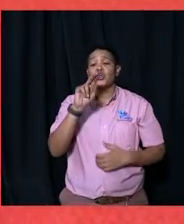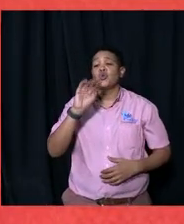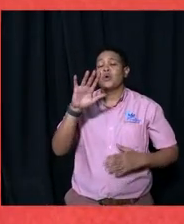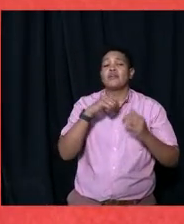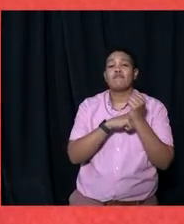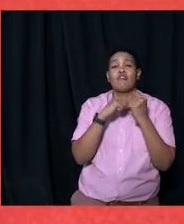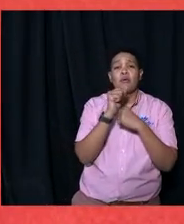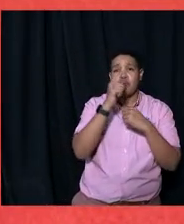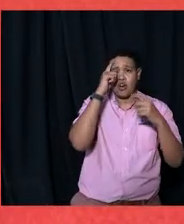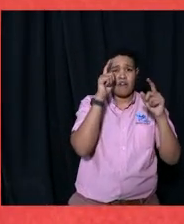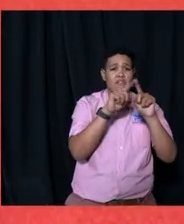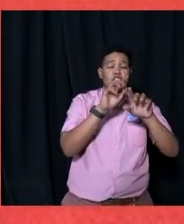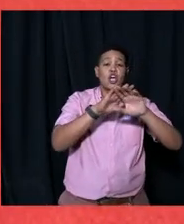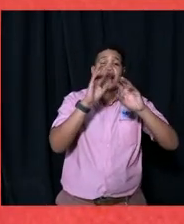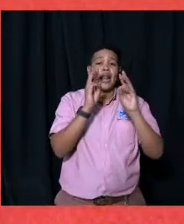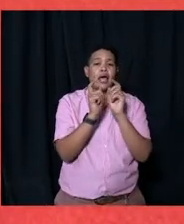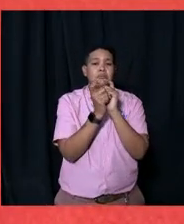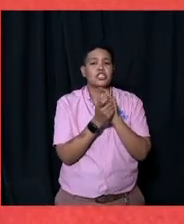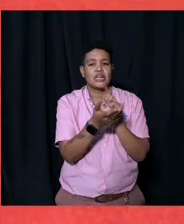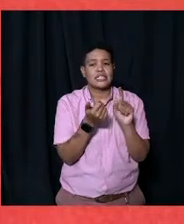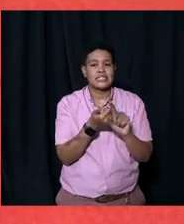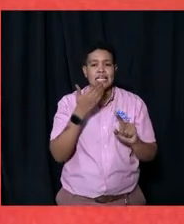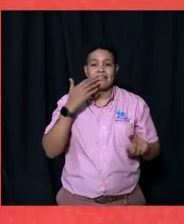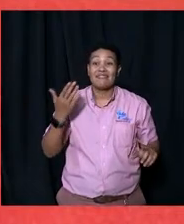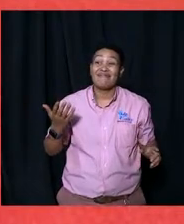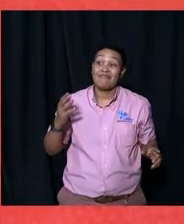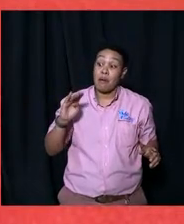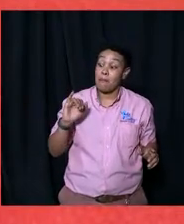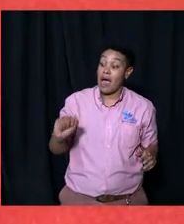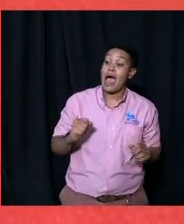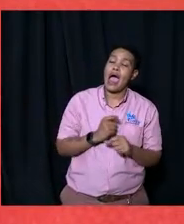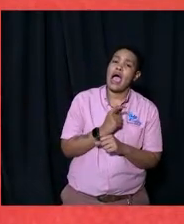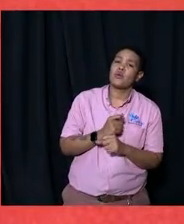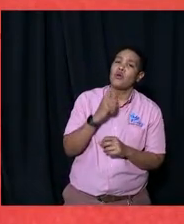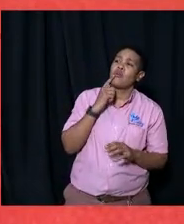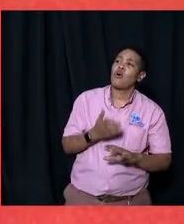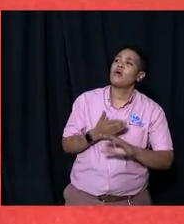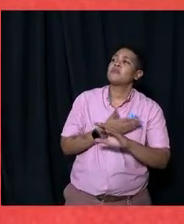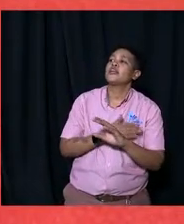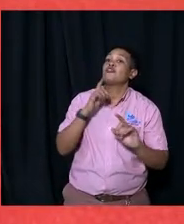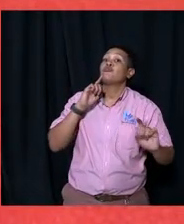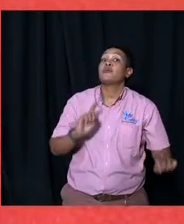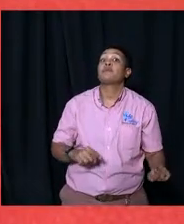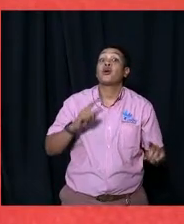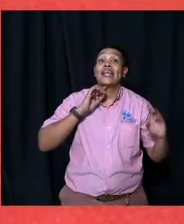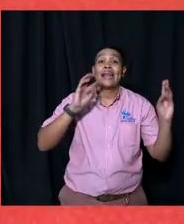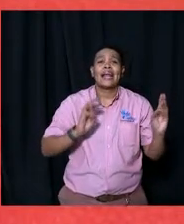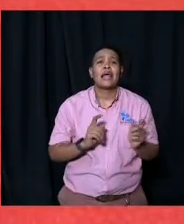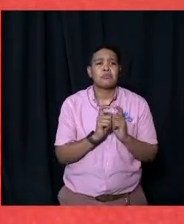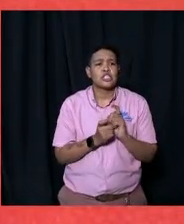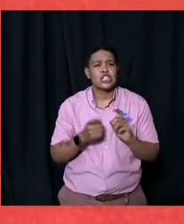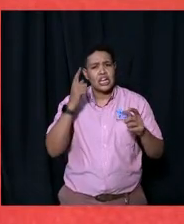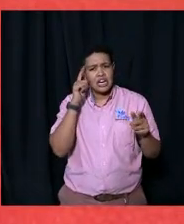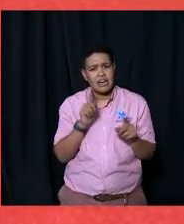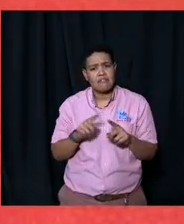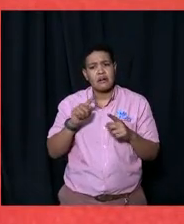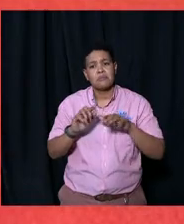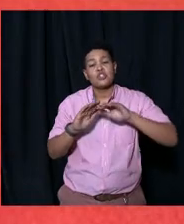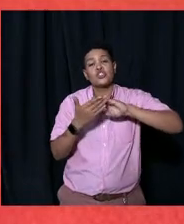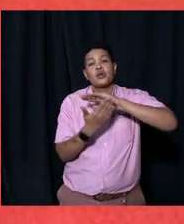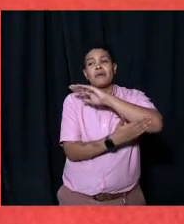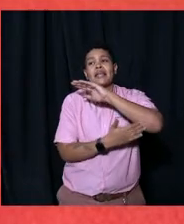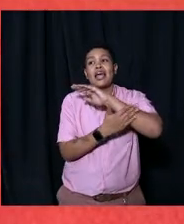Framework Convention on Climate Change, the biannual update reports, another report for the Climate Change Convention, and Jamaica's nationally